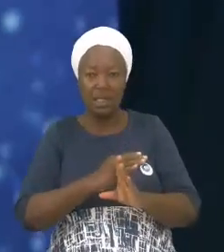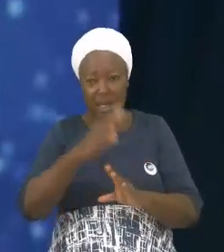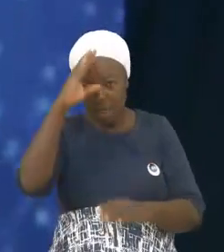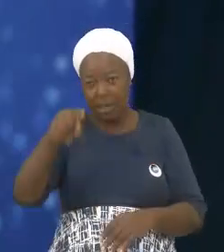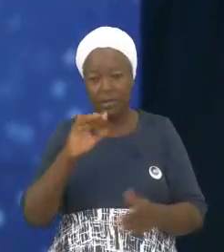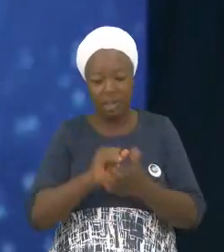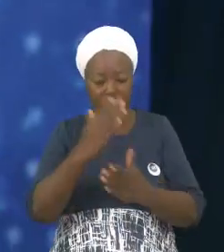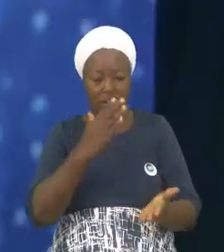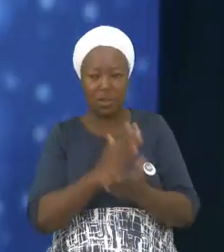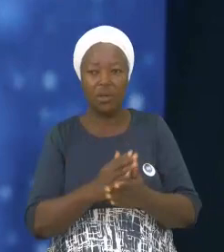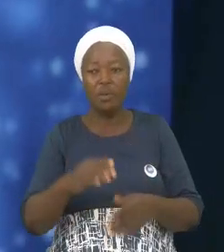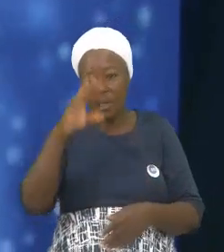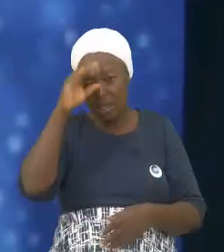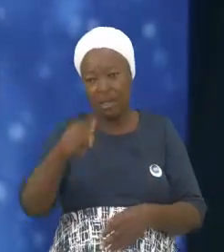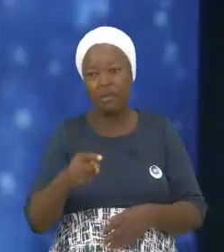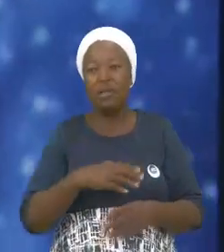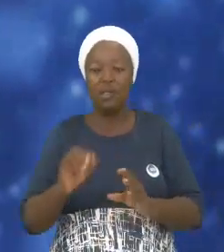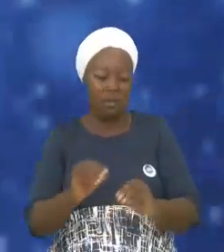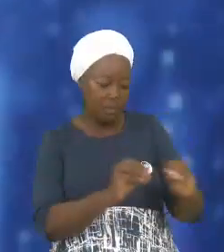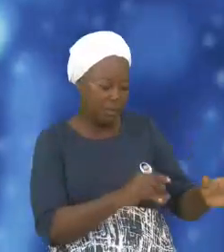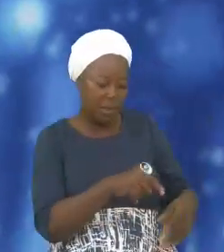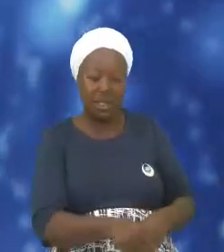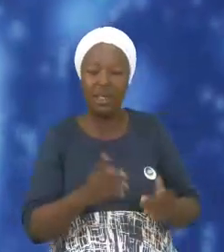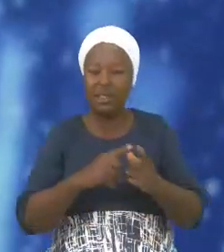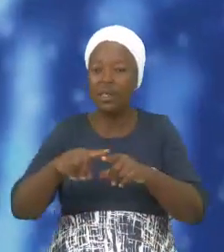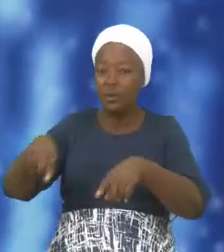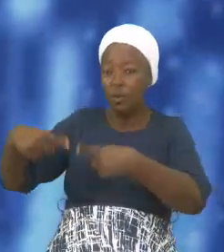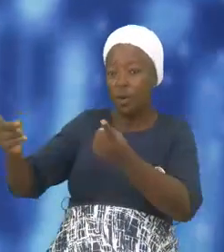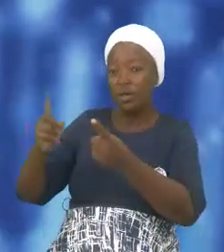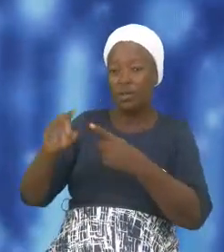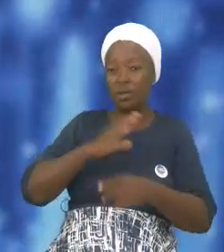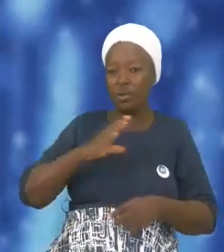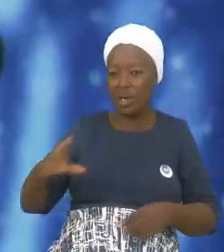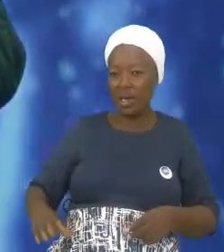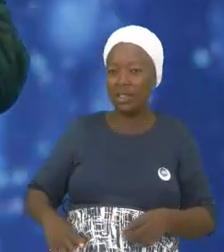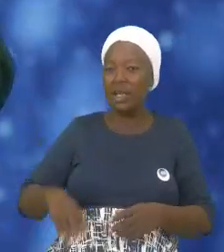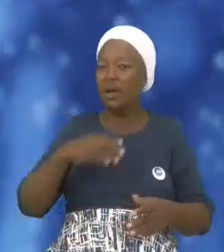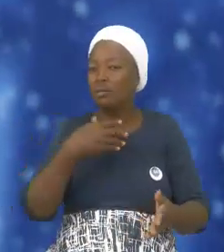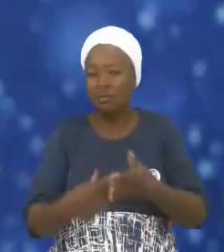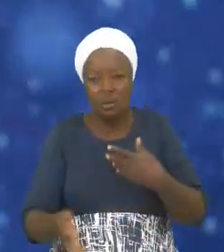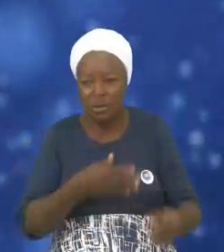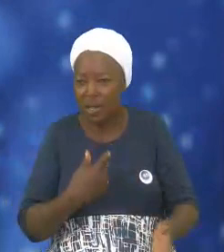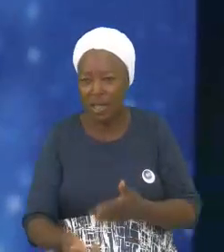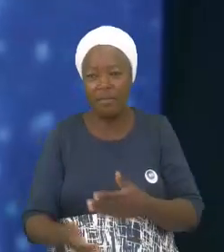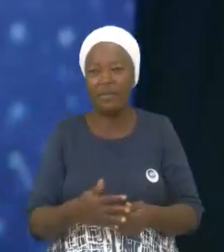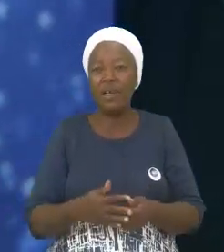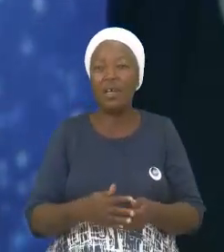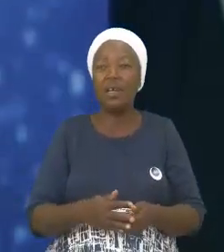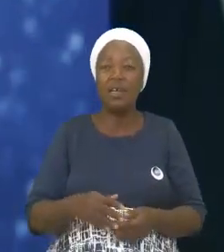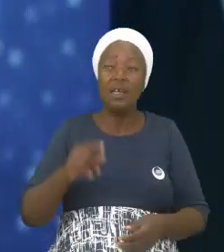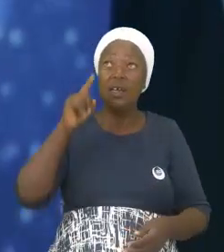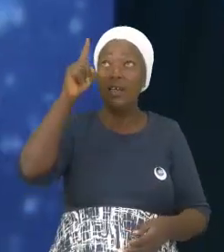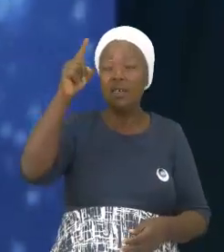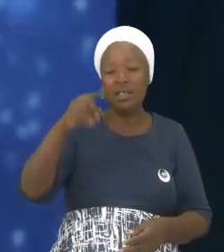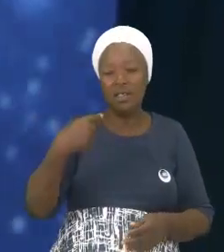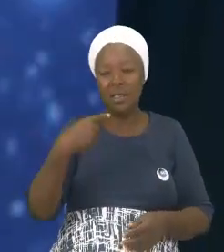him. He laid it down and he went to Christ. Whatsoever he says unto